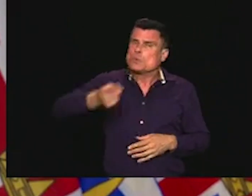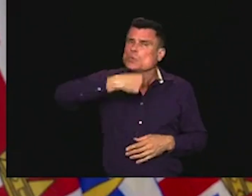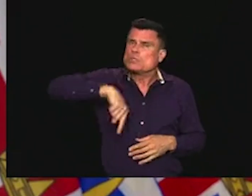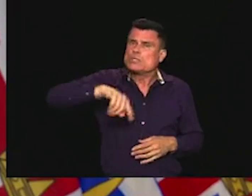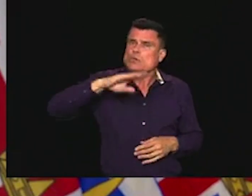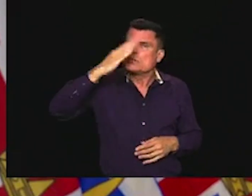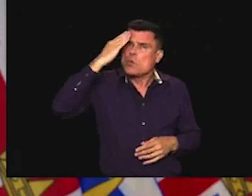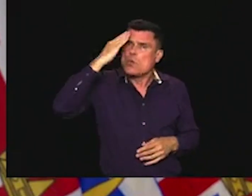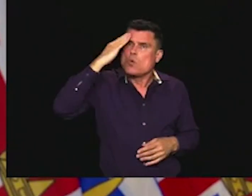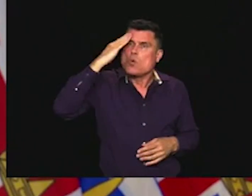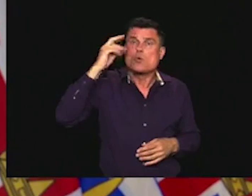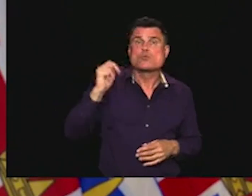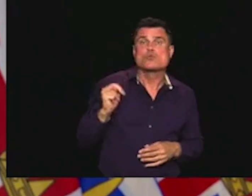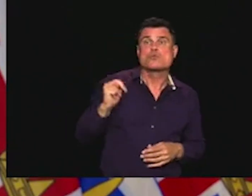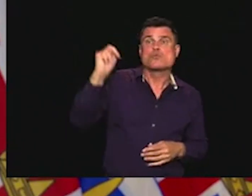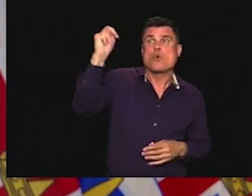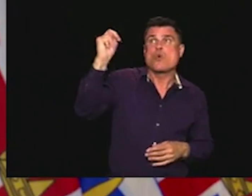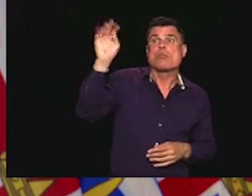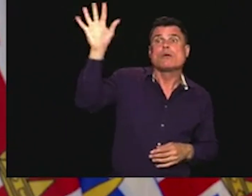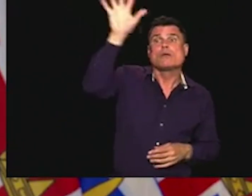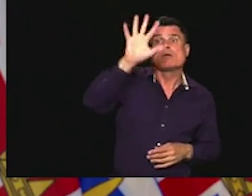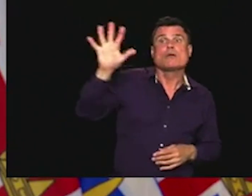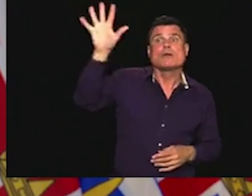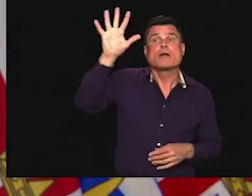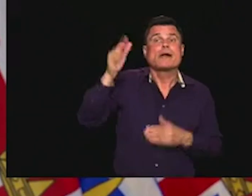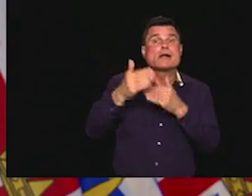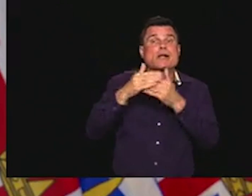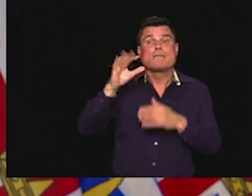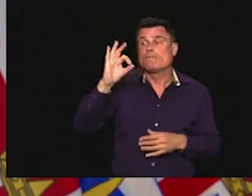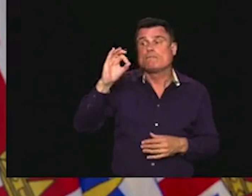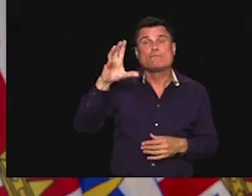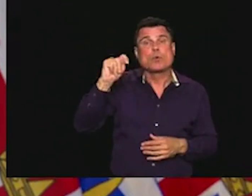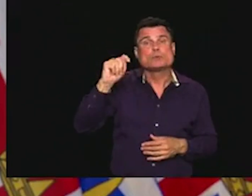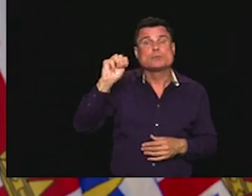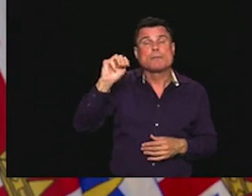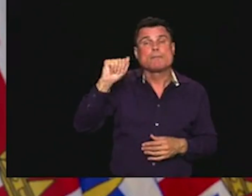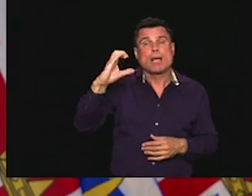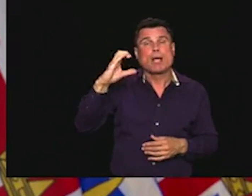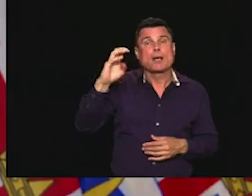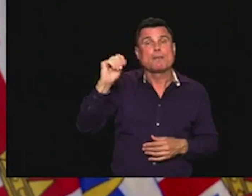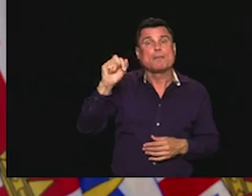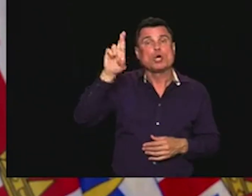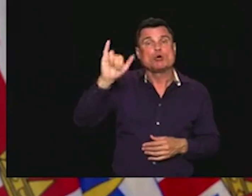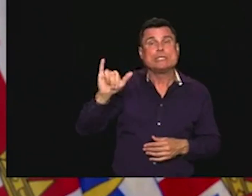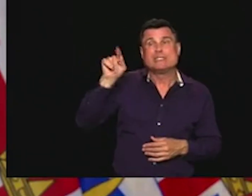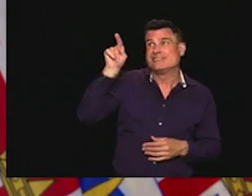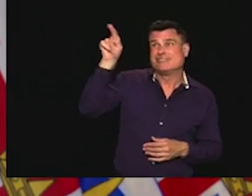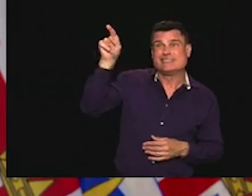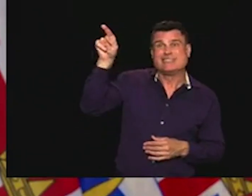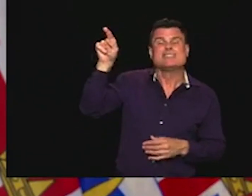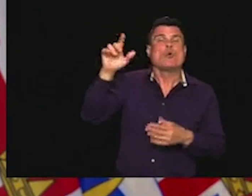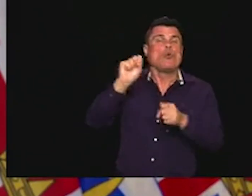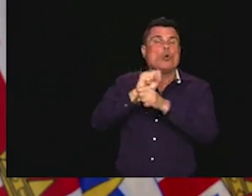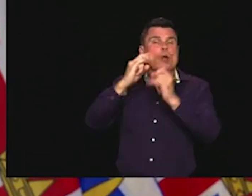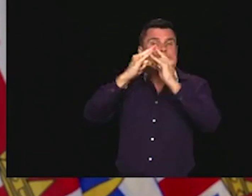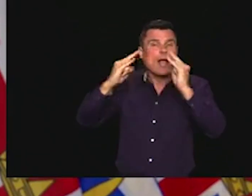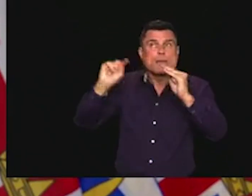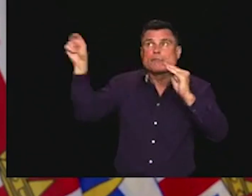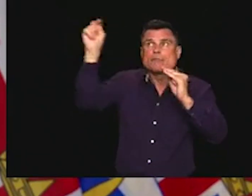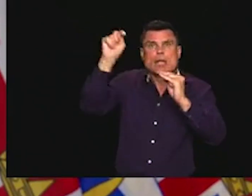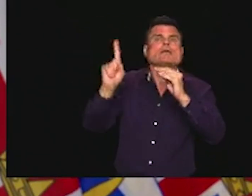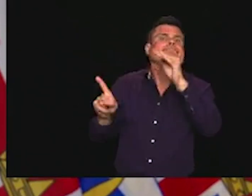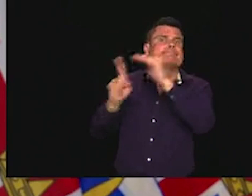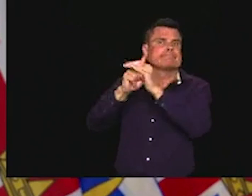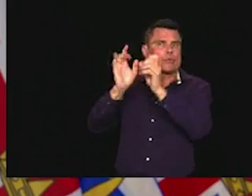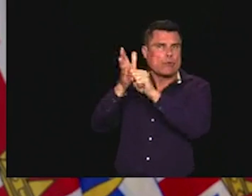the industrial camps in north of Fort McMurray. And those people we are following up on, and we